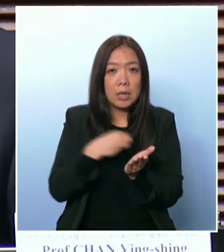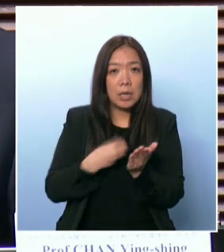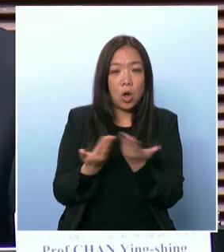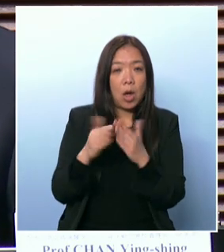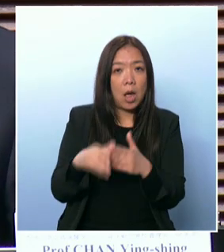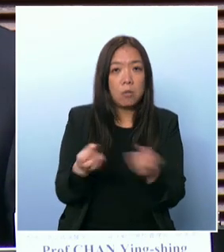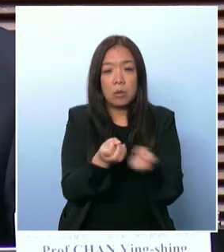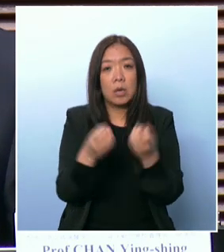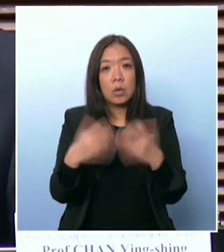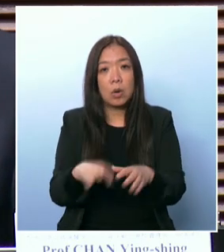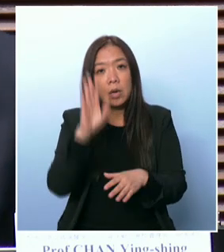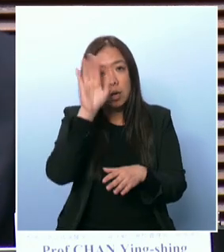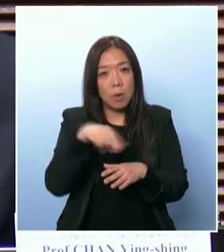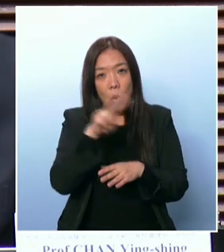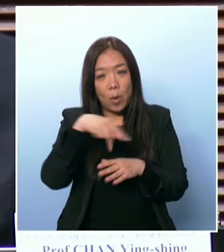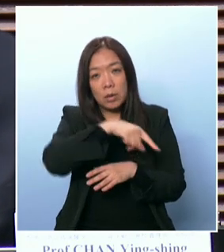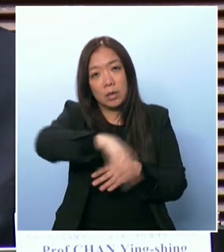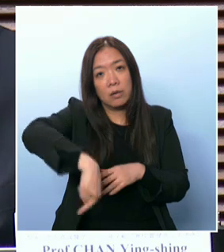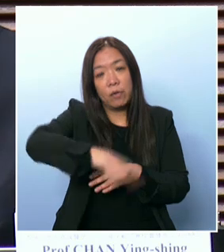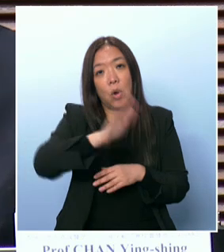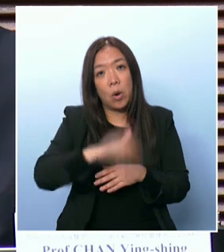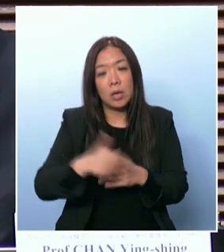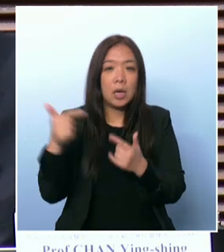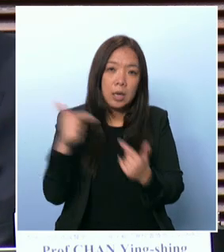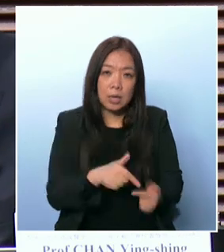Now, with the redevelopment plan,